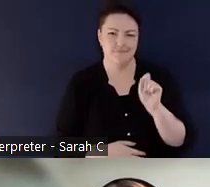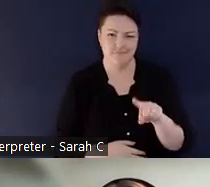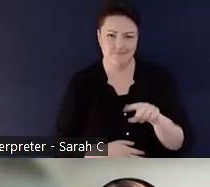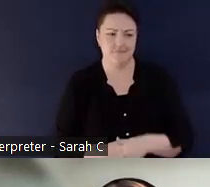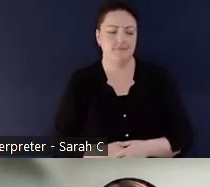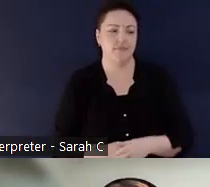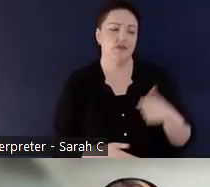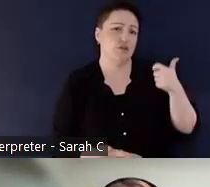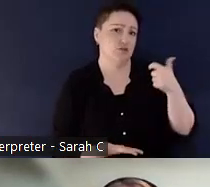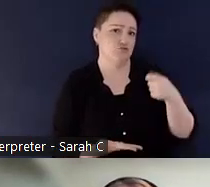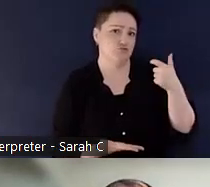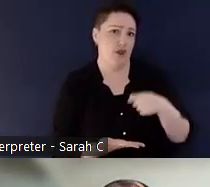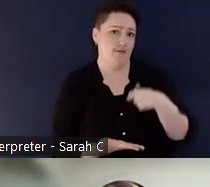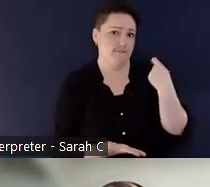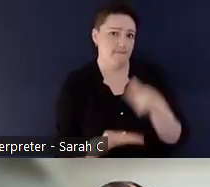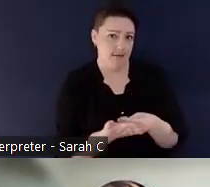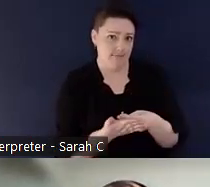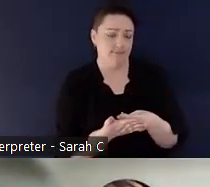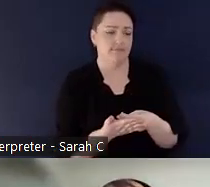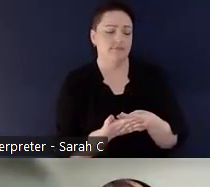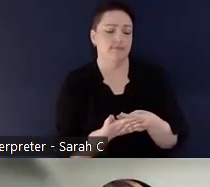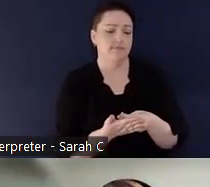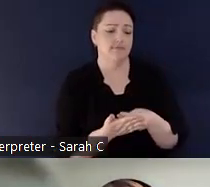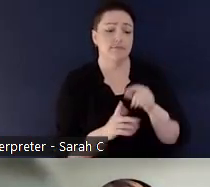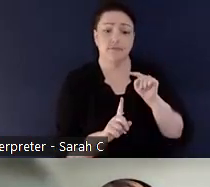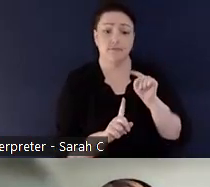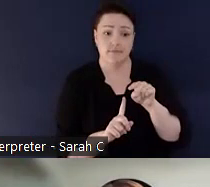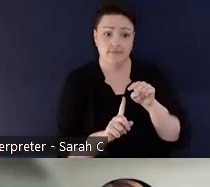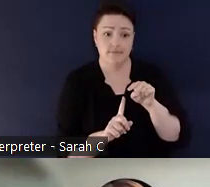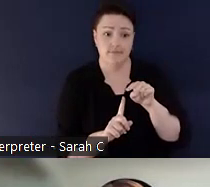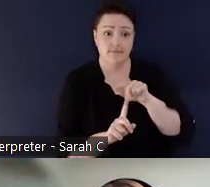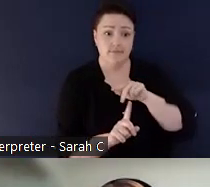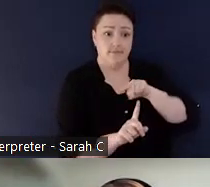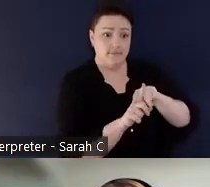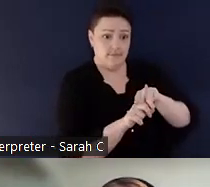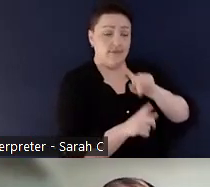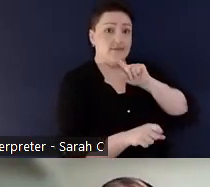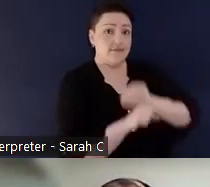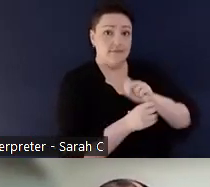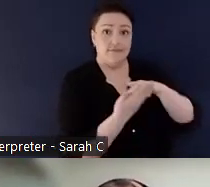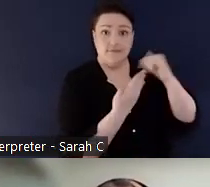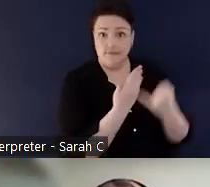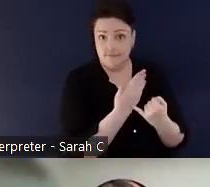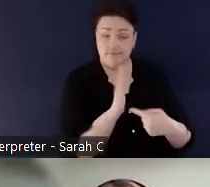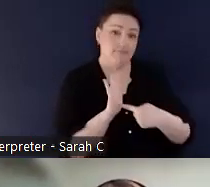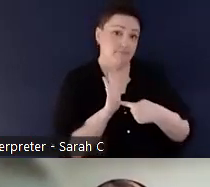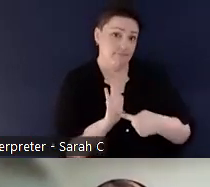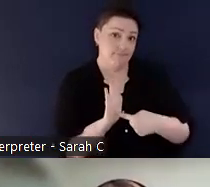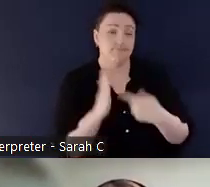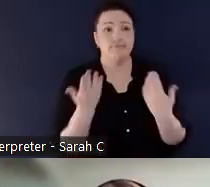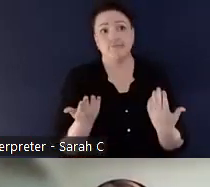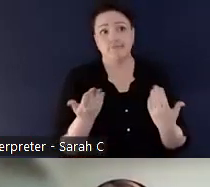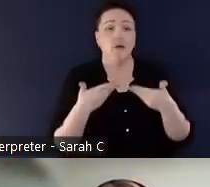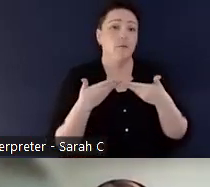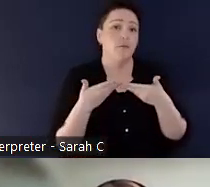grant fund, will it be used for an actual project? Let's say we have a public arts